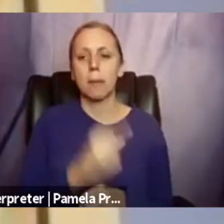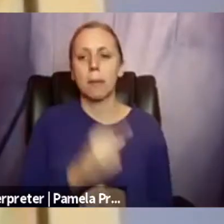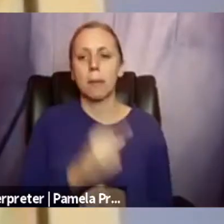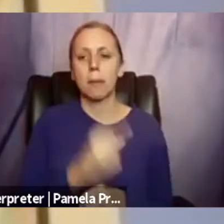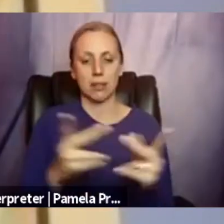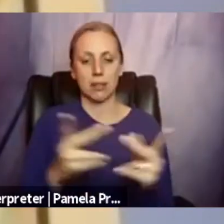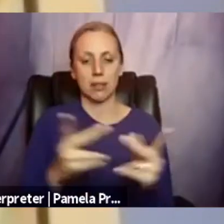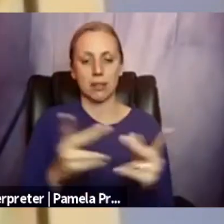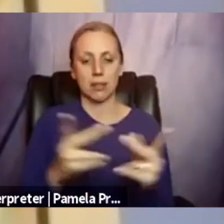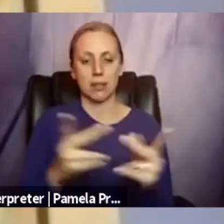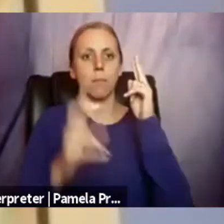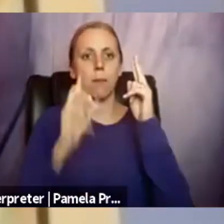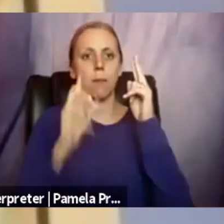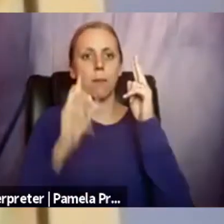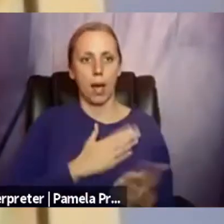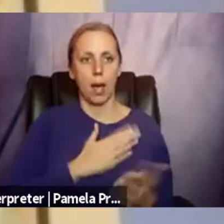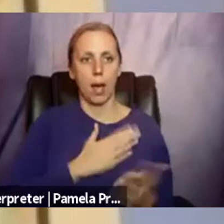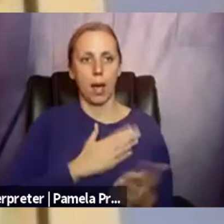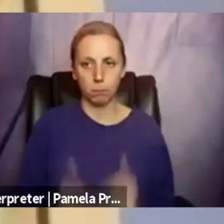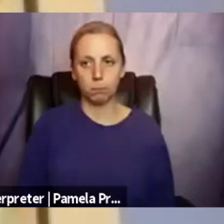of our community.